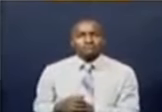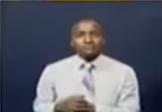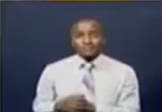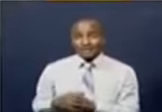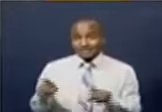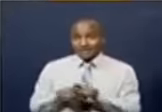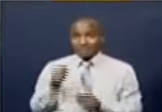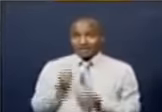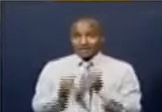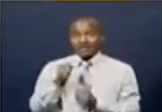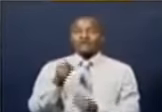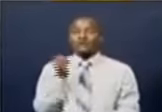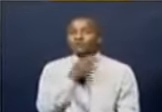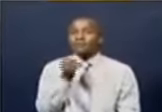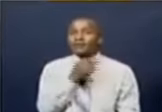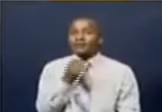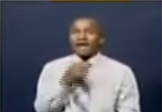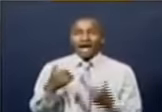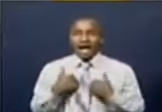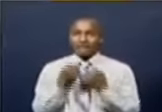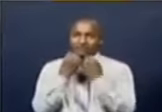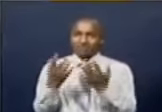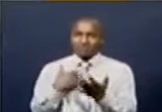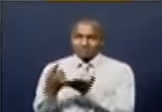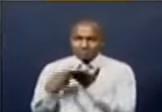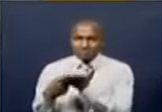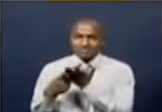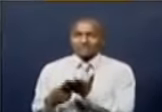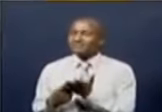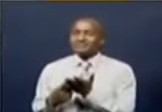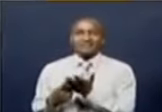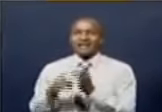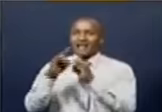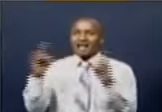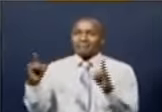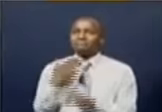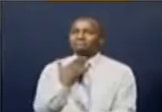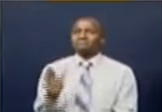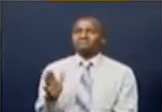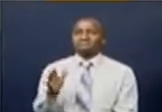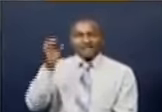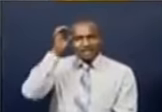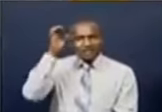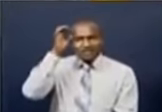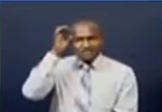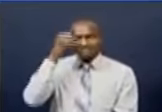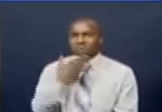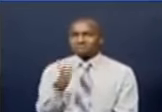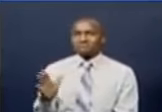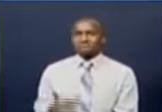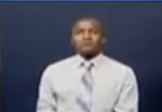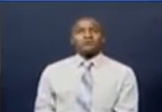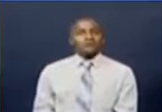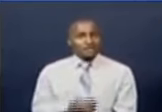were complaining. I've got a first-hand information with athletes. Mm-hmm. They didn't like the camp going to Eldoret. They did not like it? Yes. Okay, these are just some